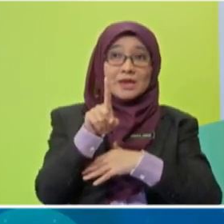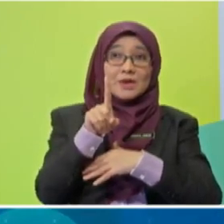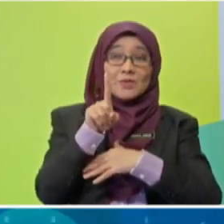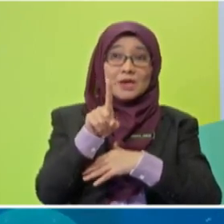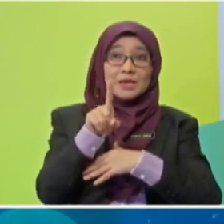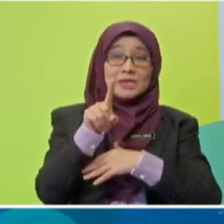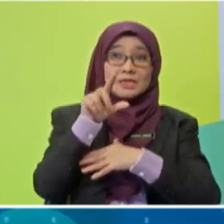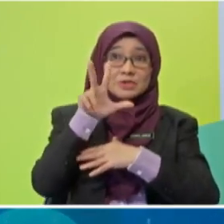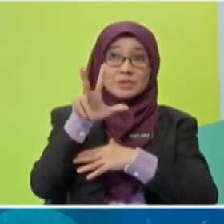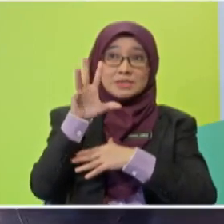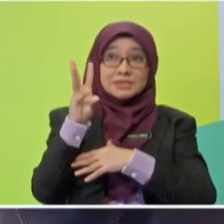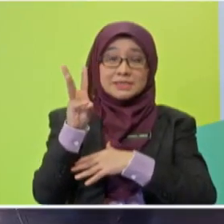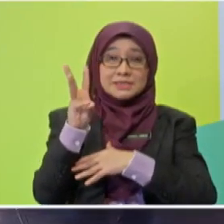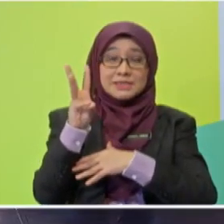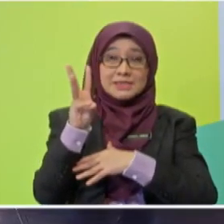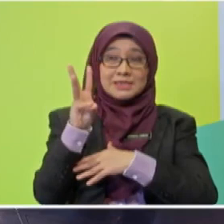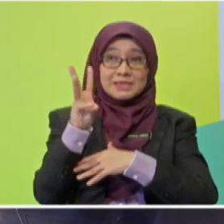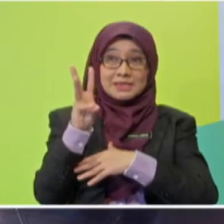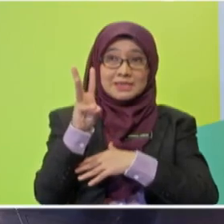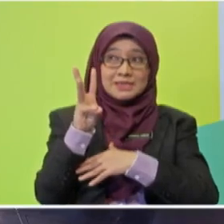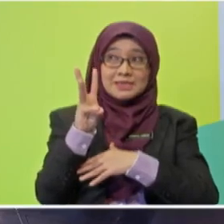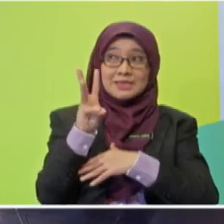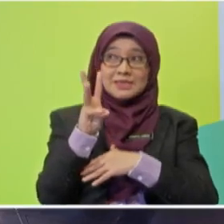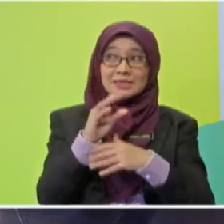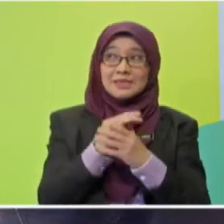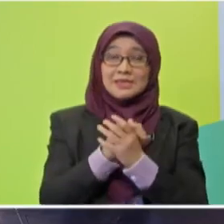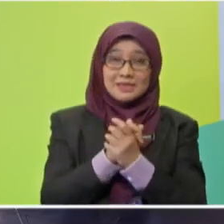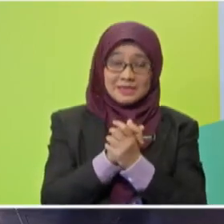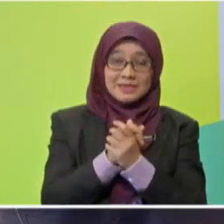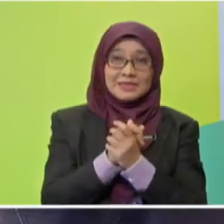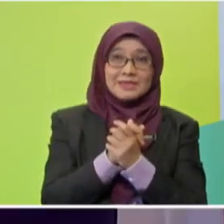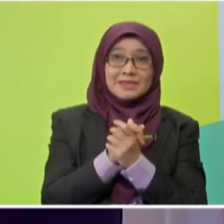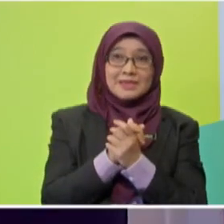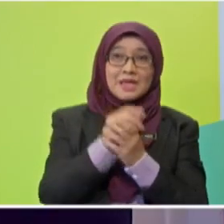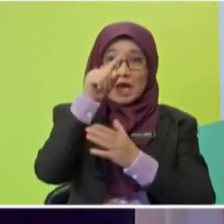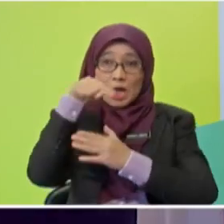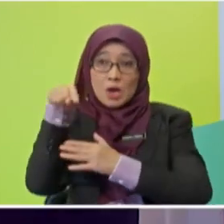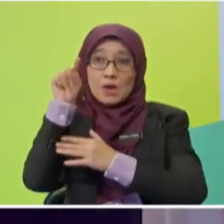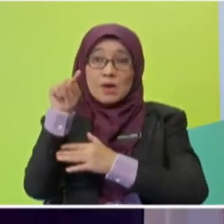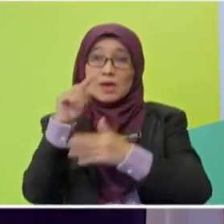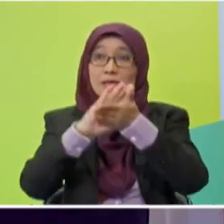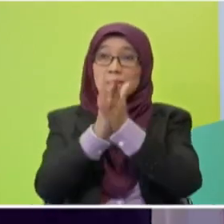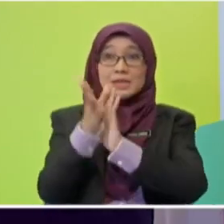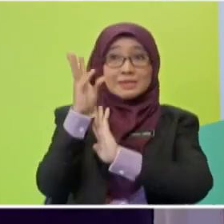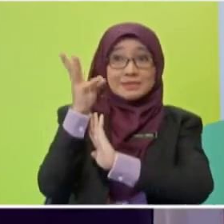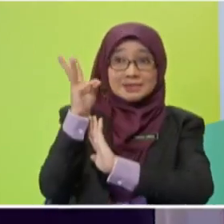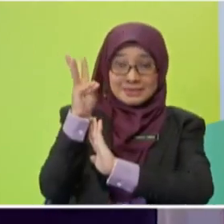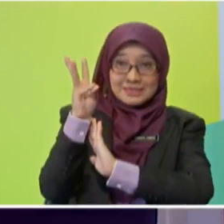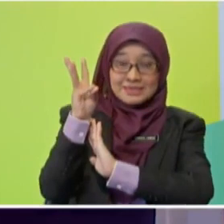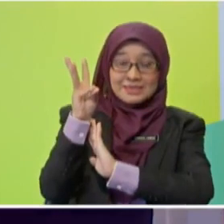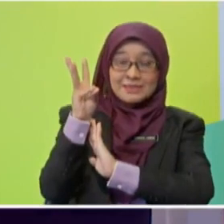136. 136. Okay, here 1.6. Okay, the divisor, we move one place, it becomes 16, right?